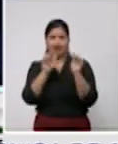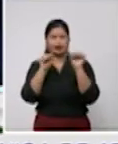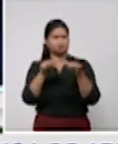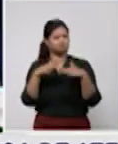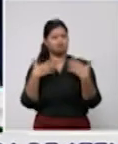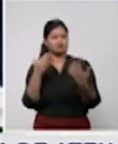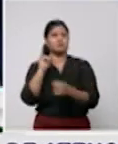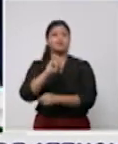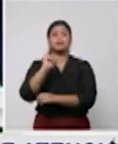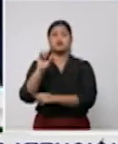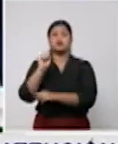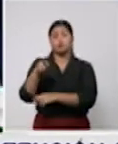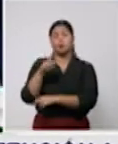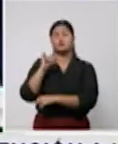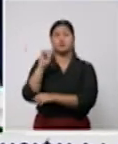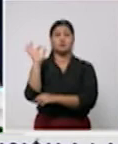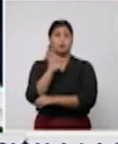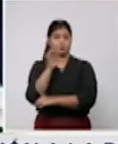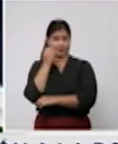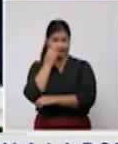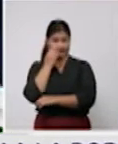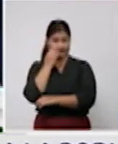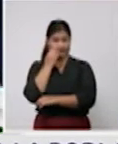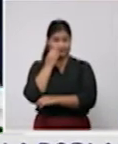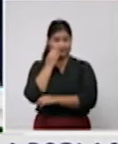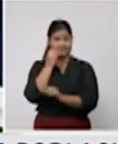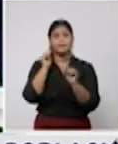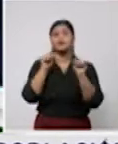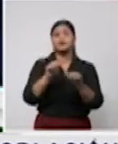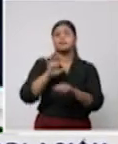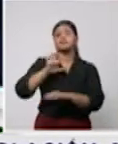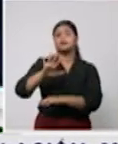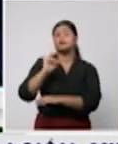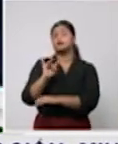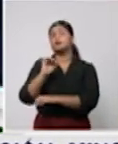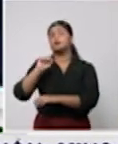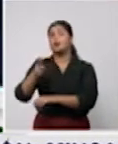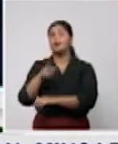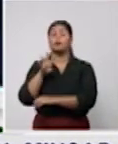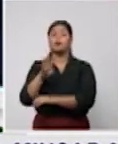sexes. 62 of the 93 cases, or